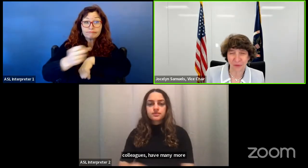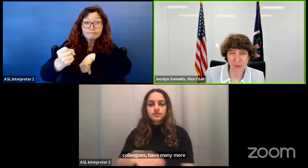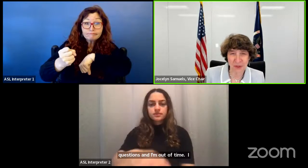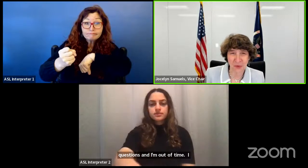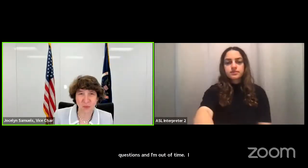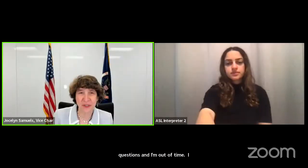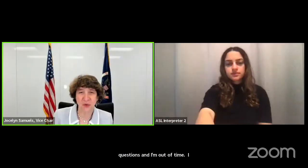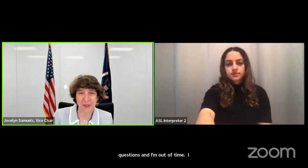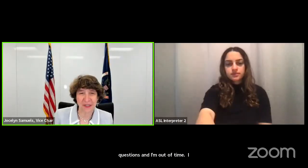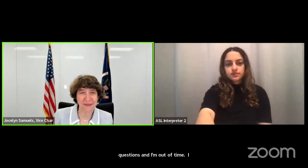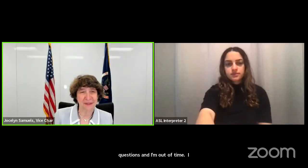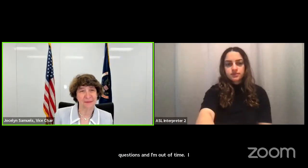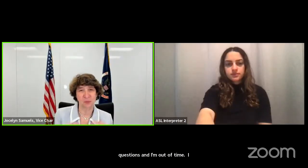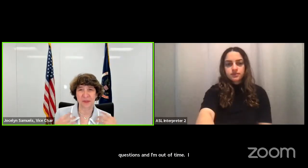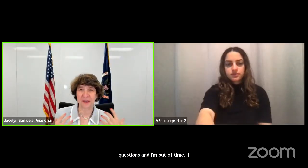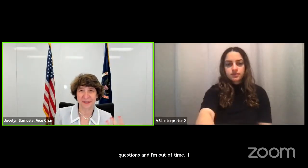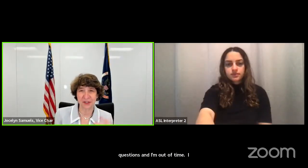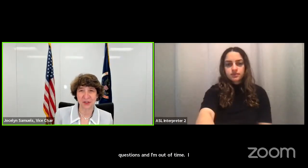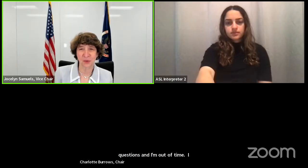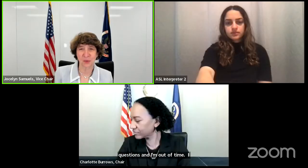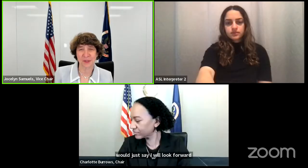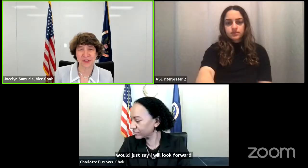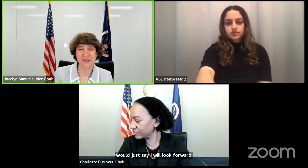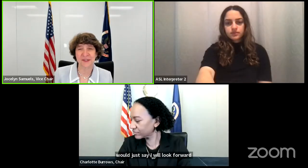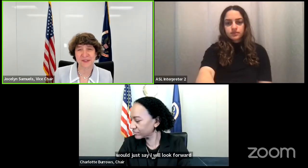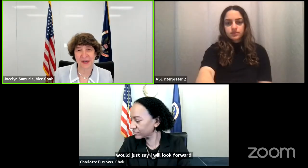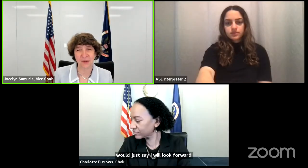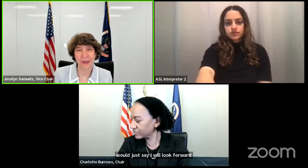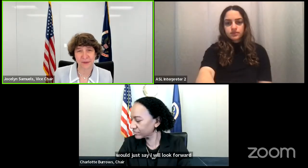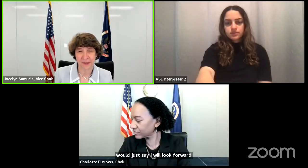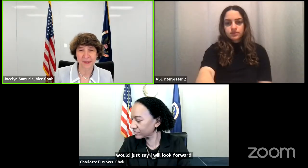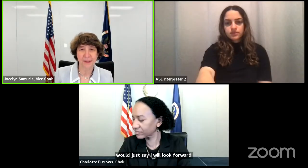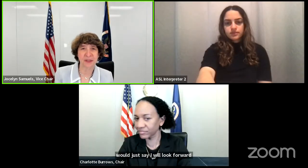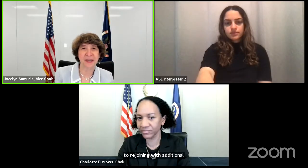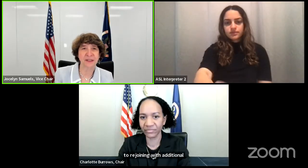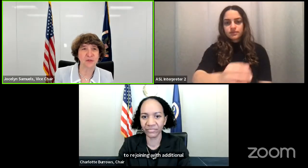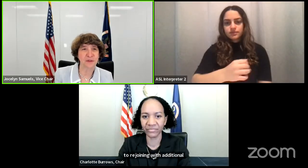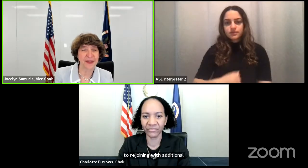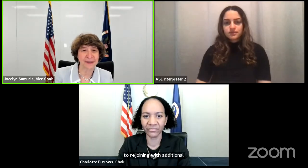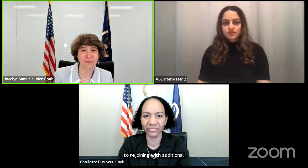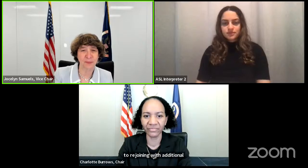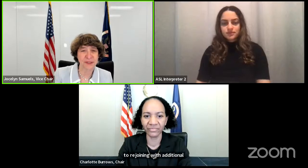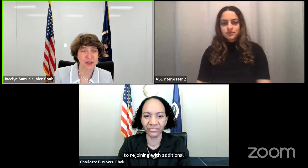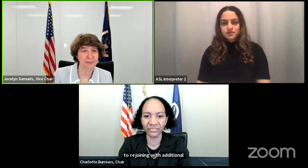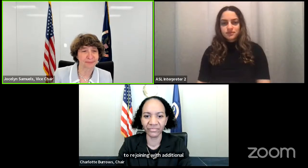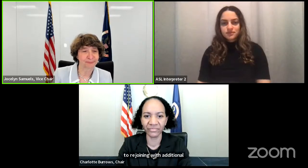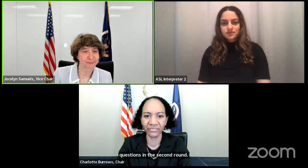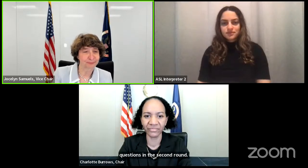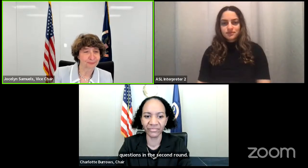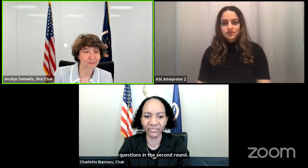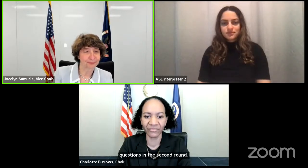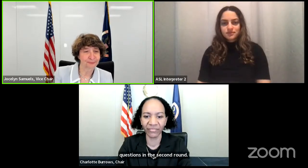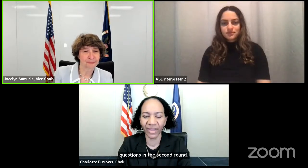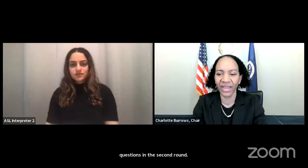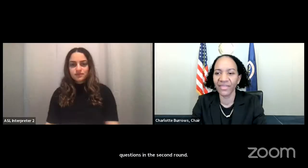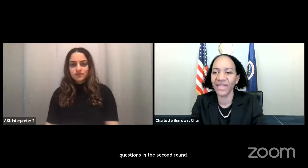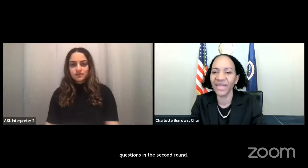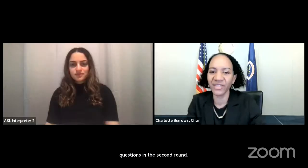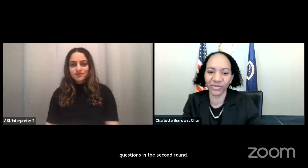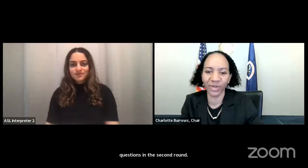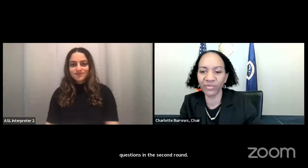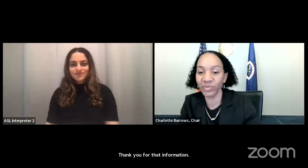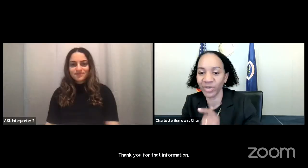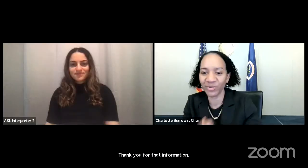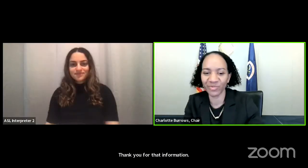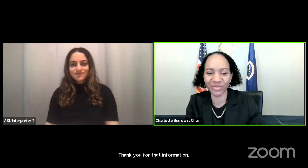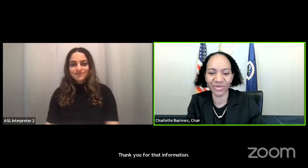will look forward to rejoining with additional questions in the second round but thank you for that information thank